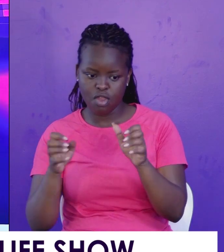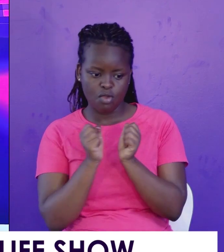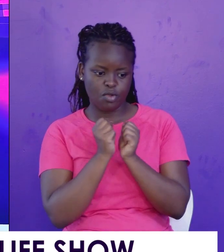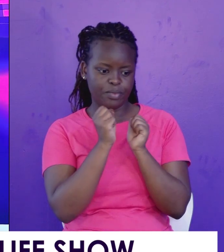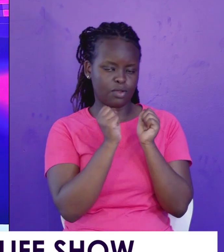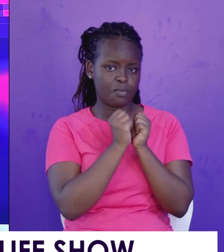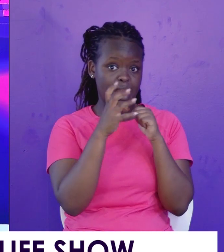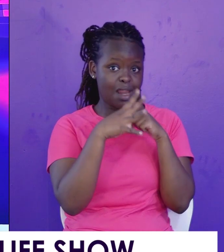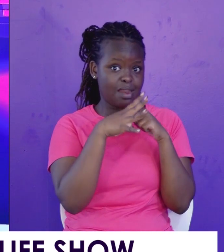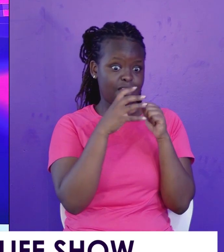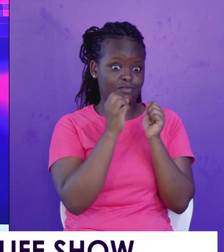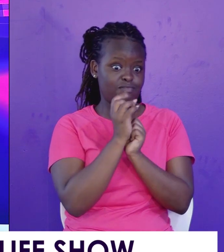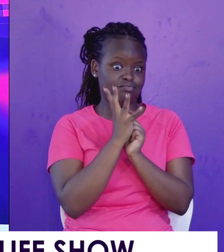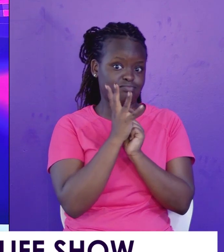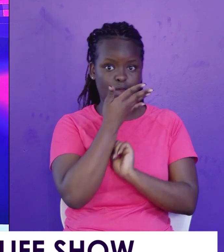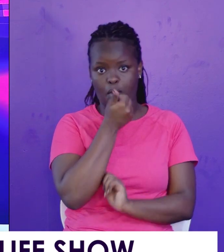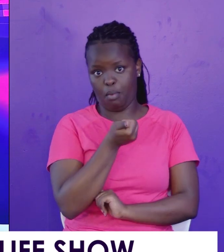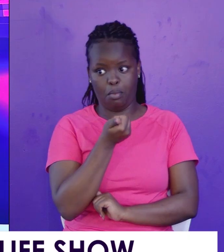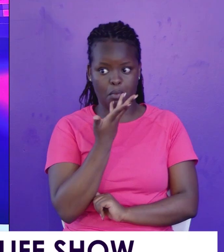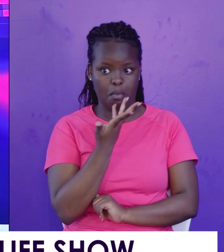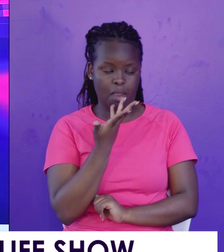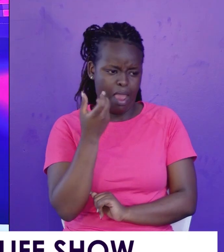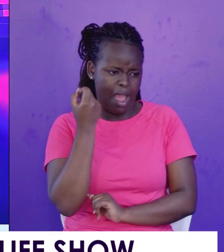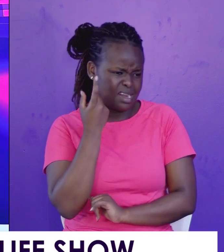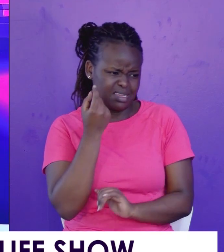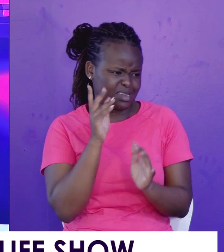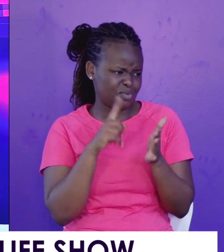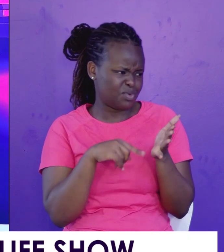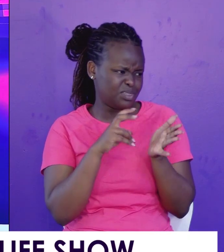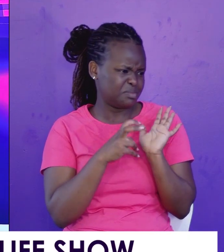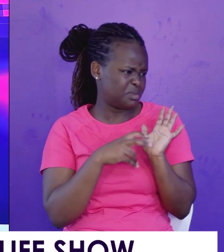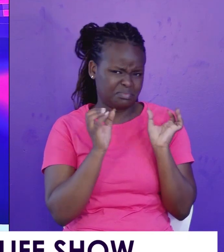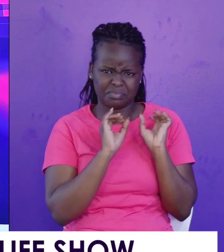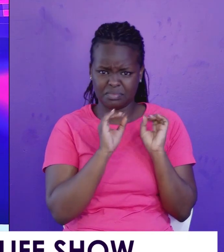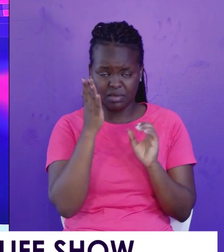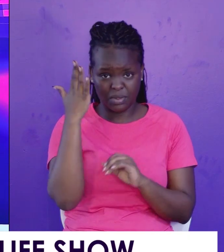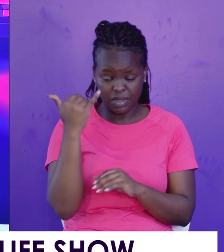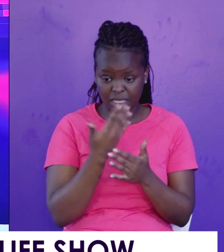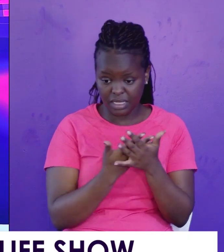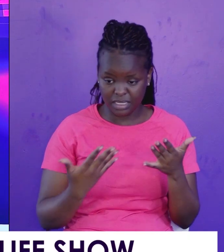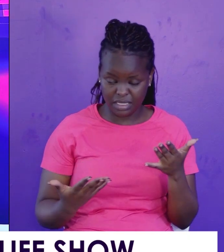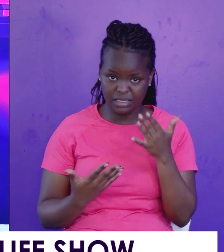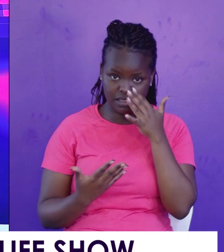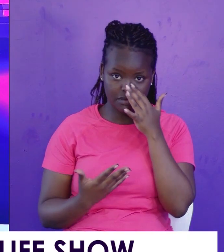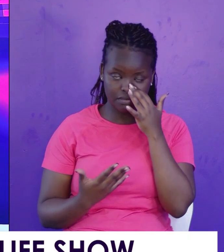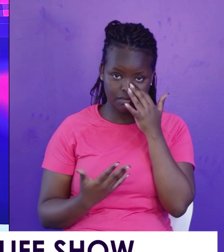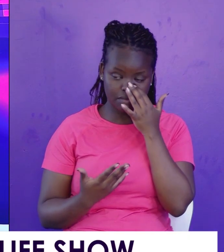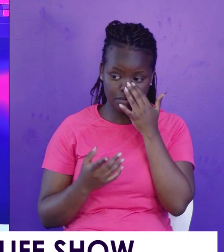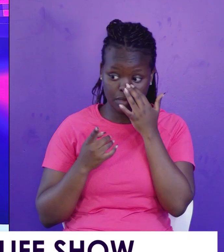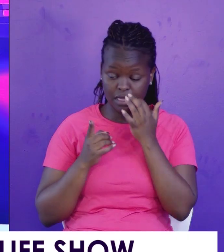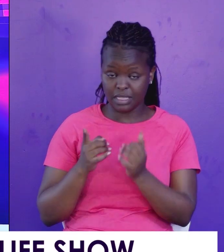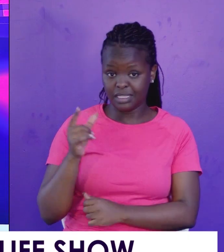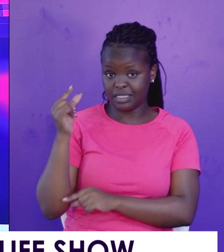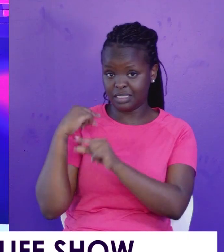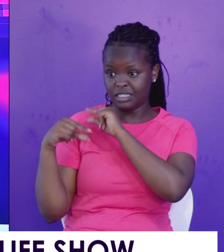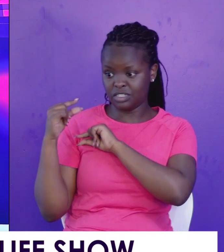me, I've not really understood where it came from and how what it really means. Because those are things that this generation has